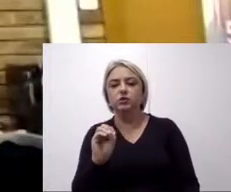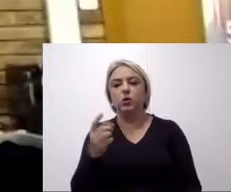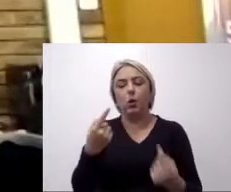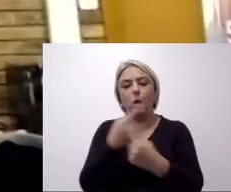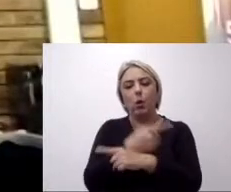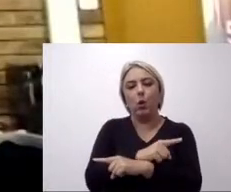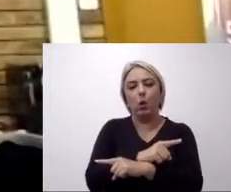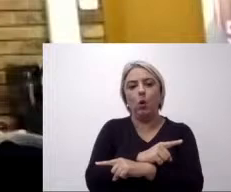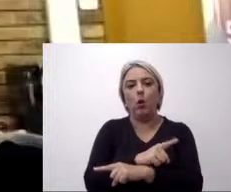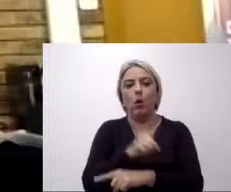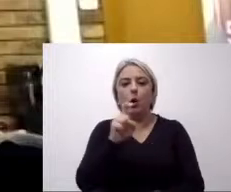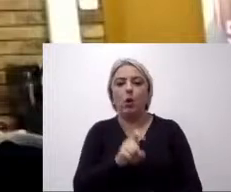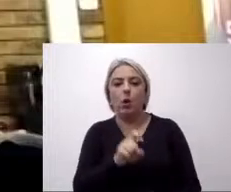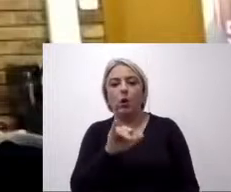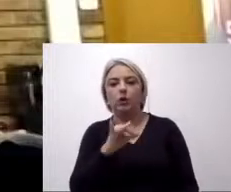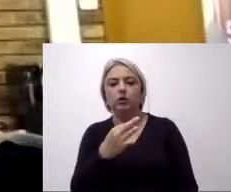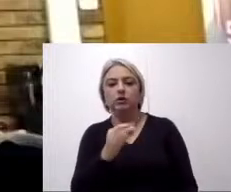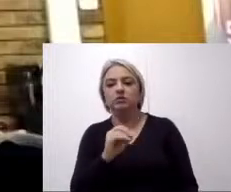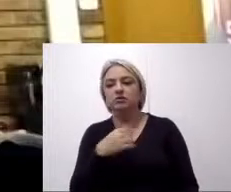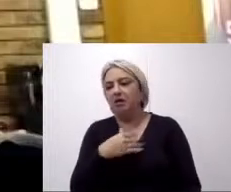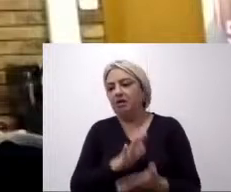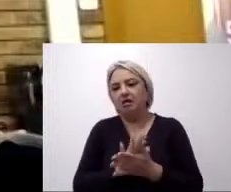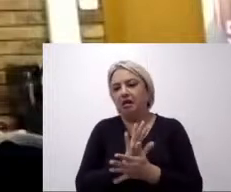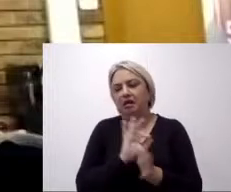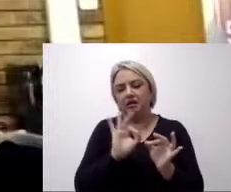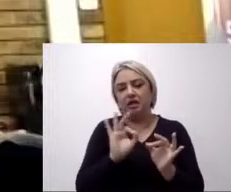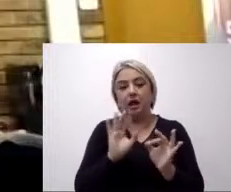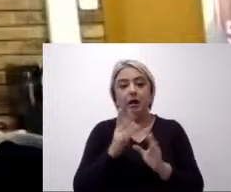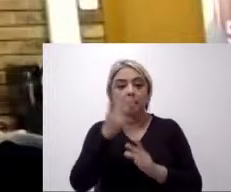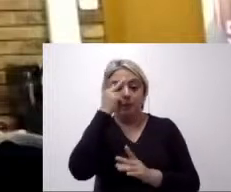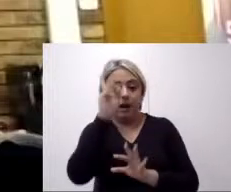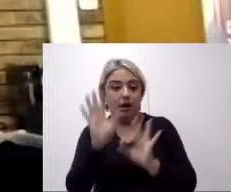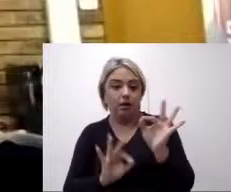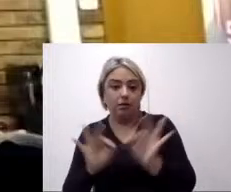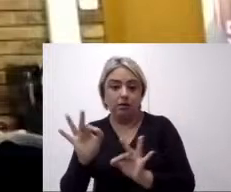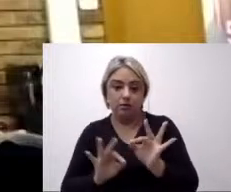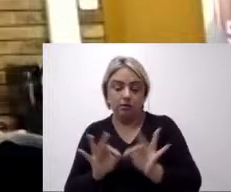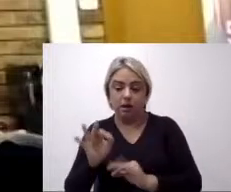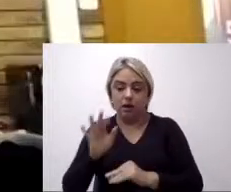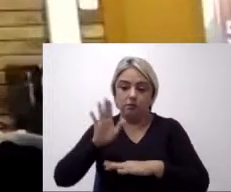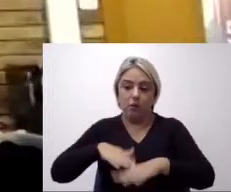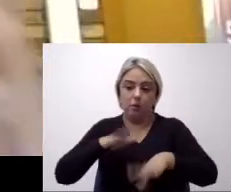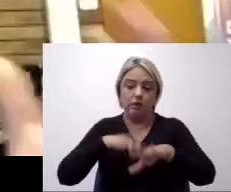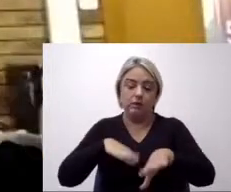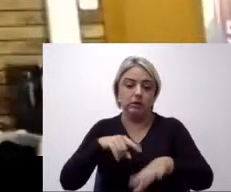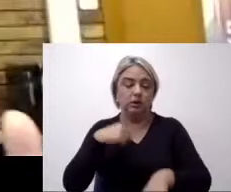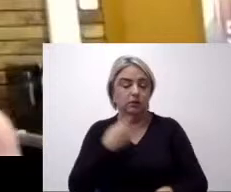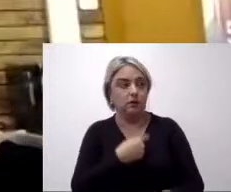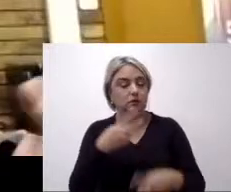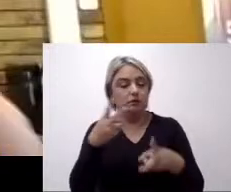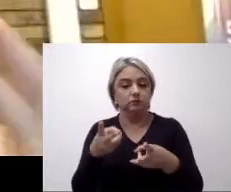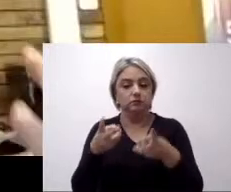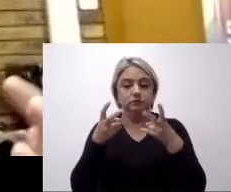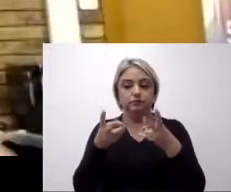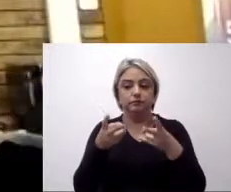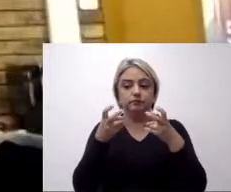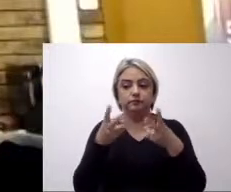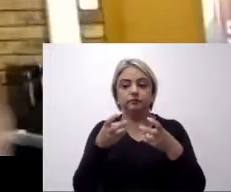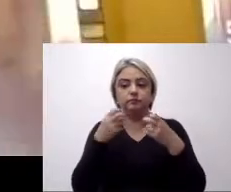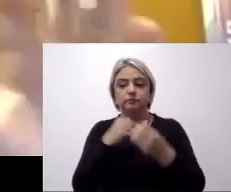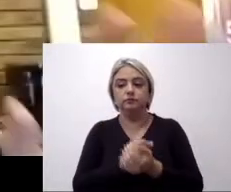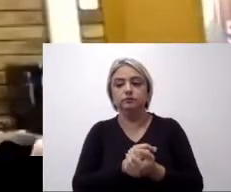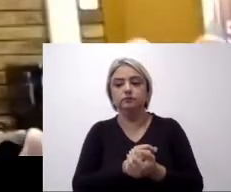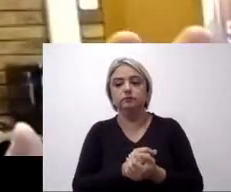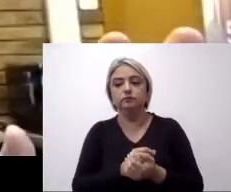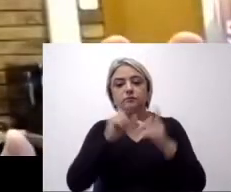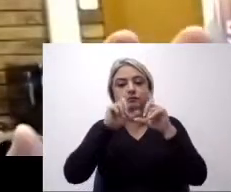And to organize a mobilization, we observe that the main slogan that is in common is